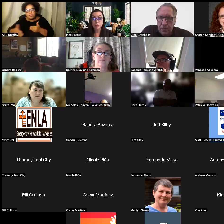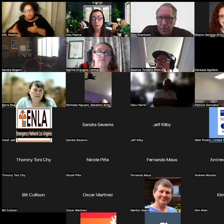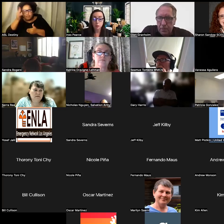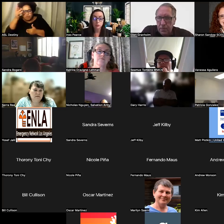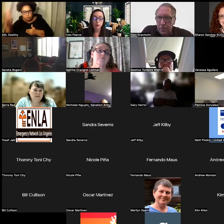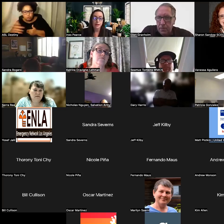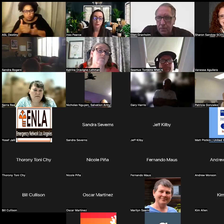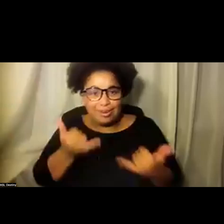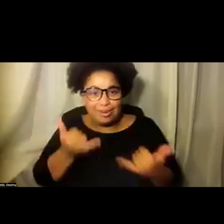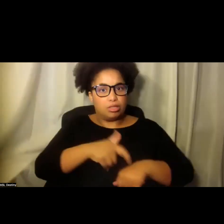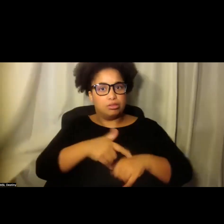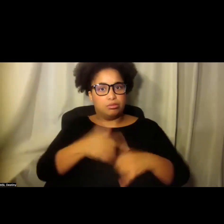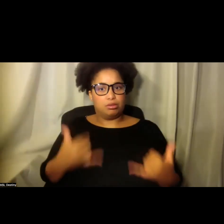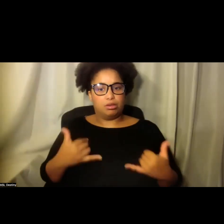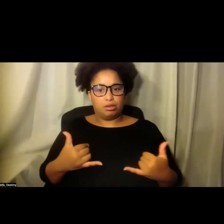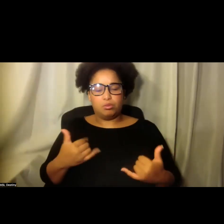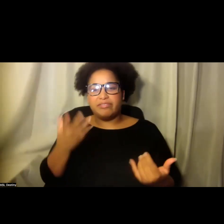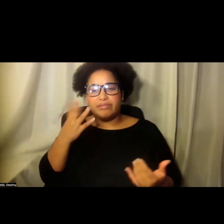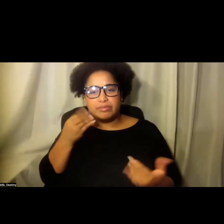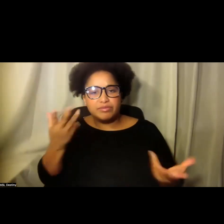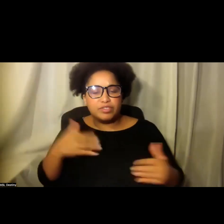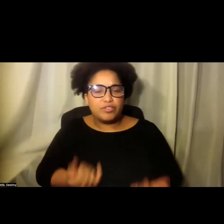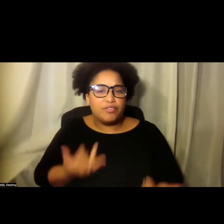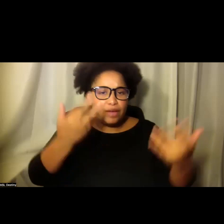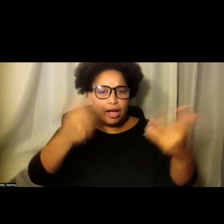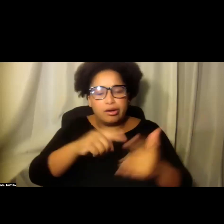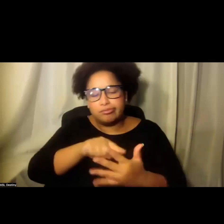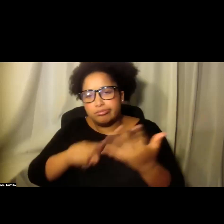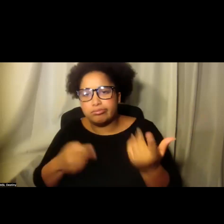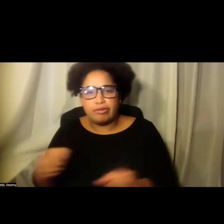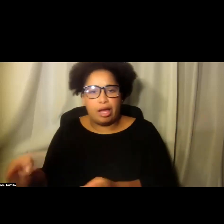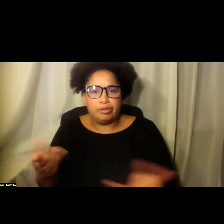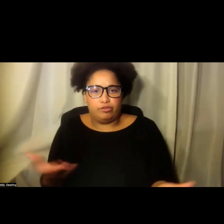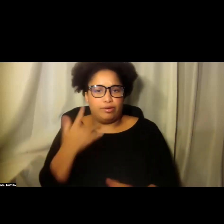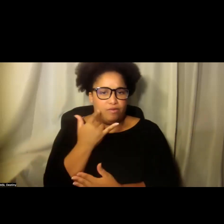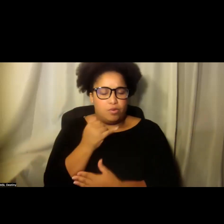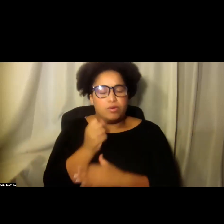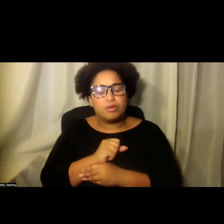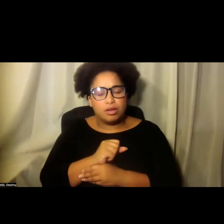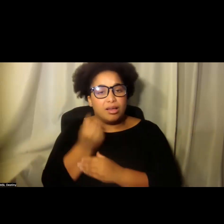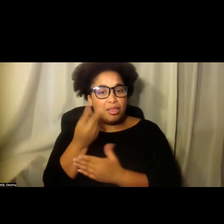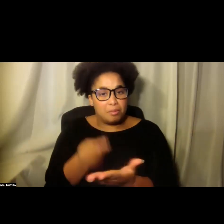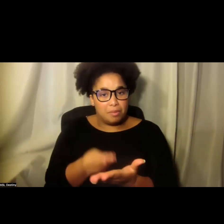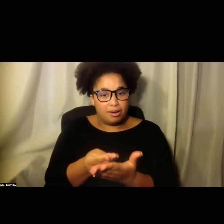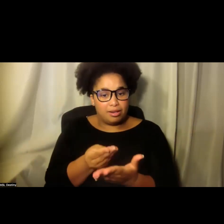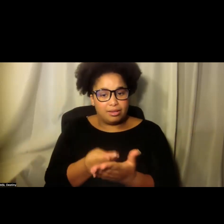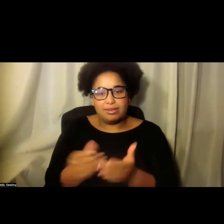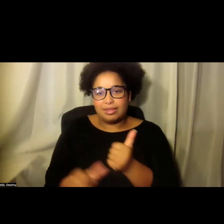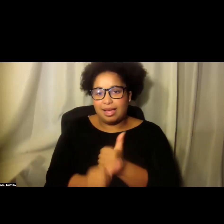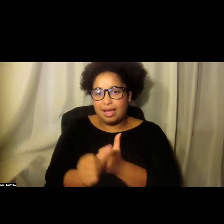that's a time that we're in right now. Again, we've had fires, we've had all kinds of events that have happened in the past. And then those money, which is the